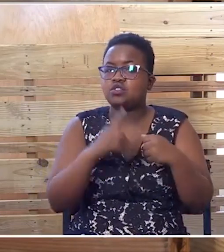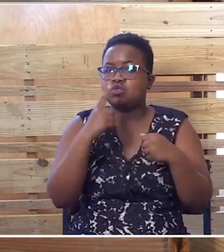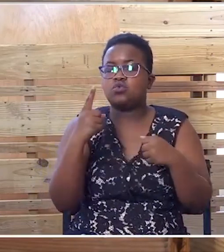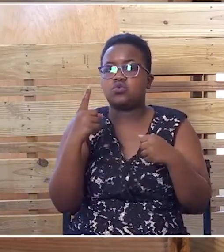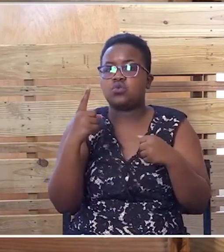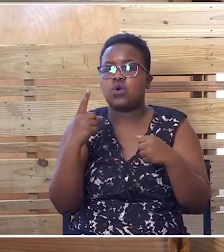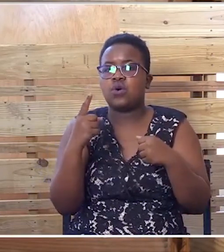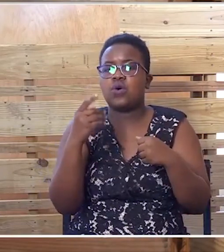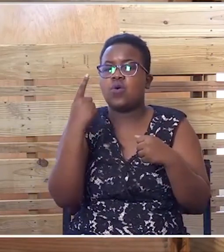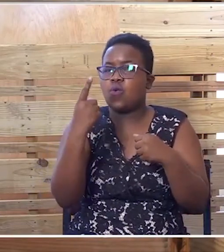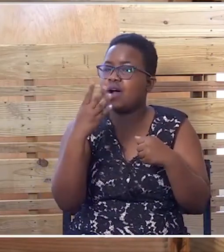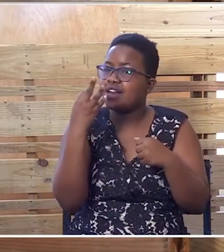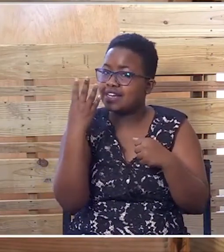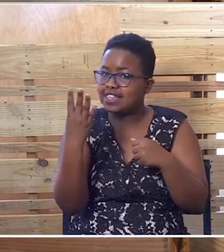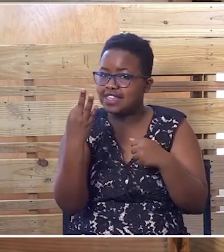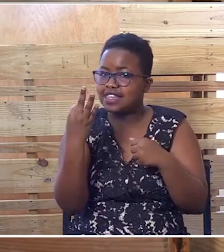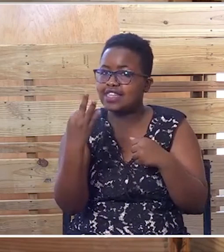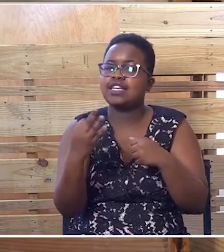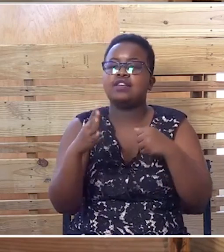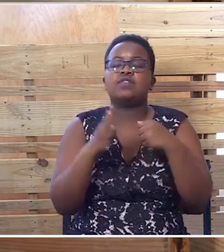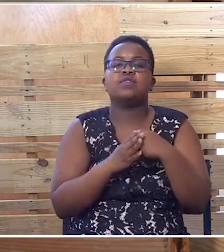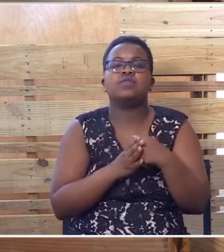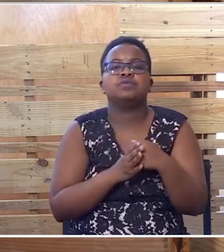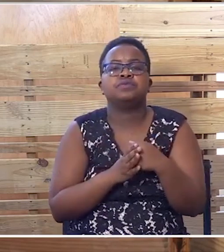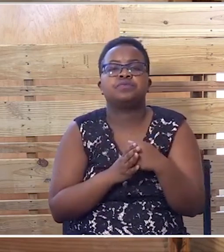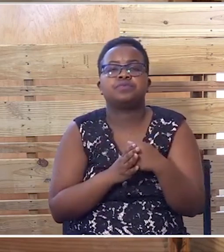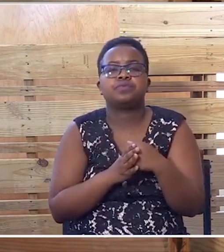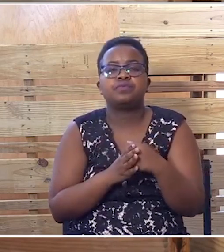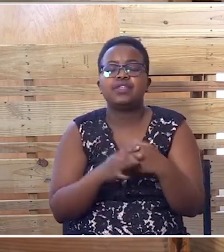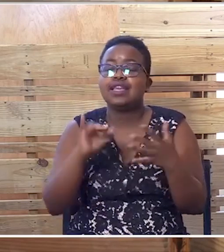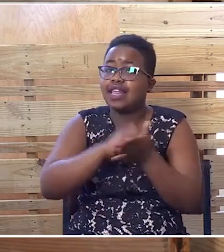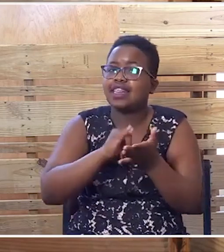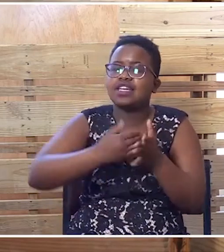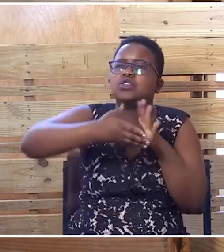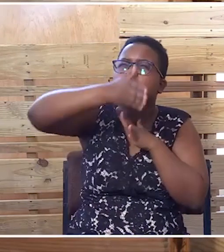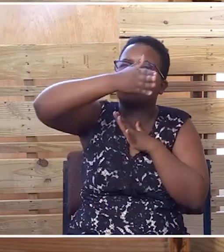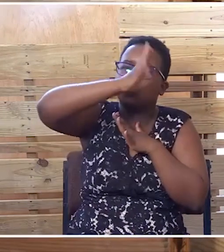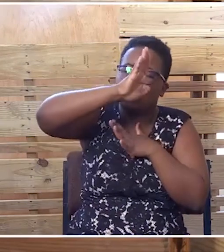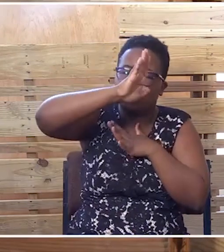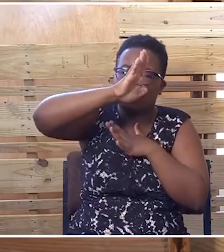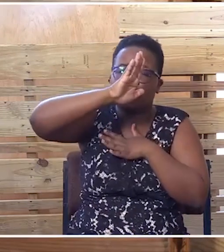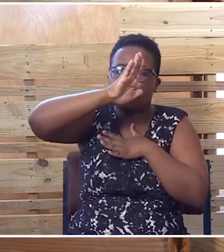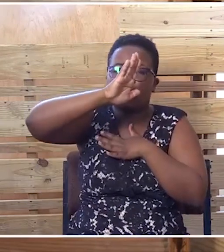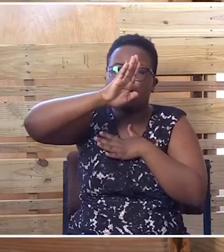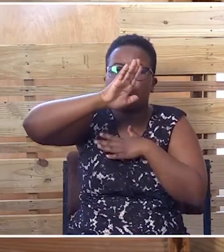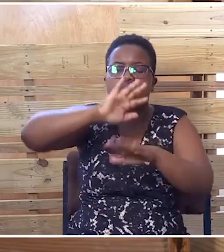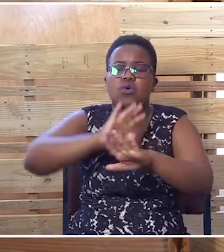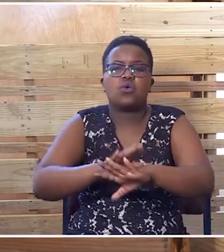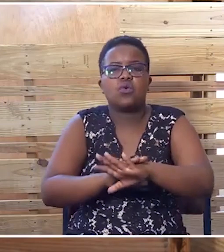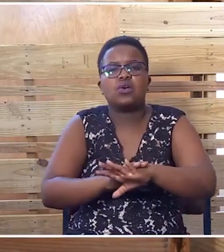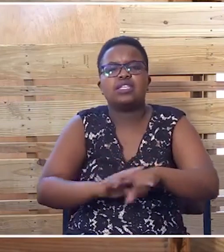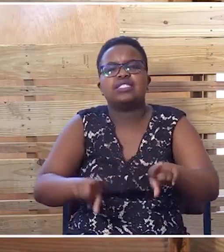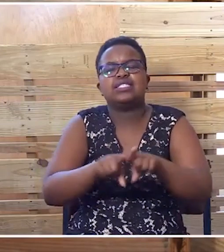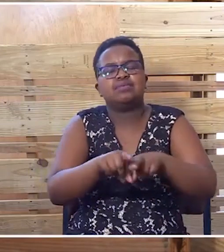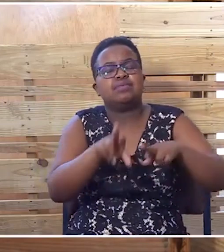for us to memorize and keep it, because it reminds us that God is righteous and him and his laws